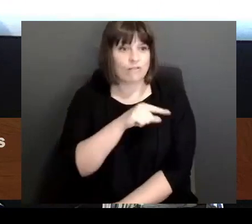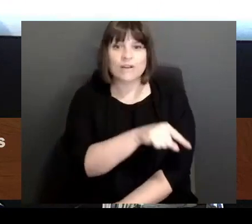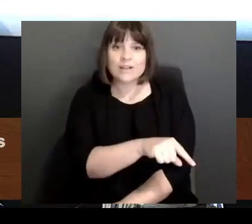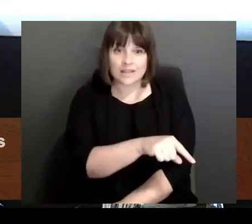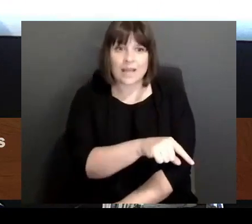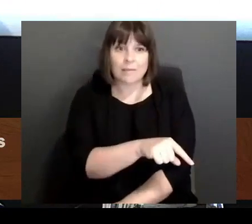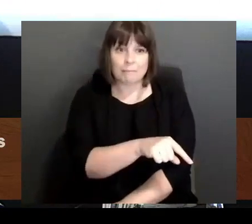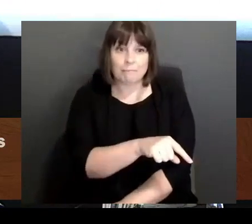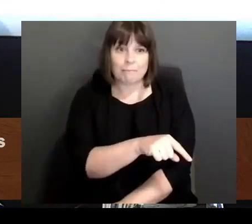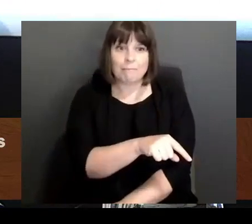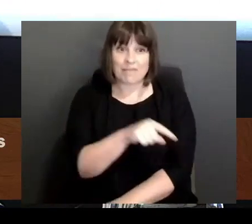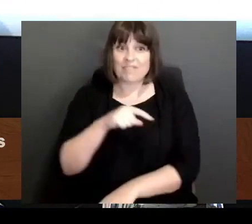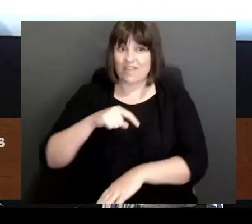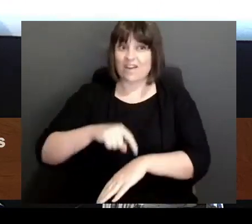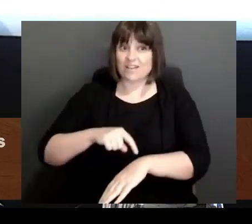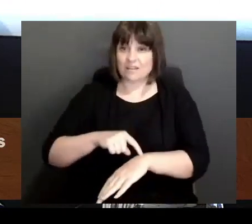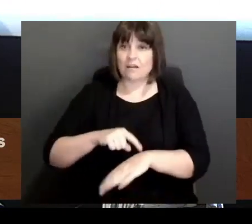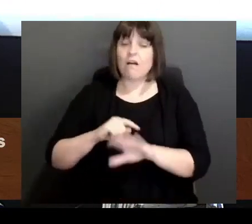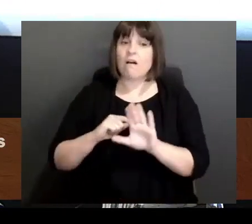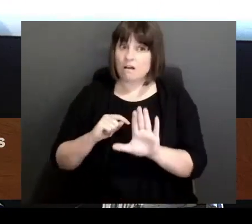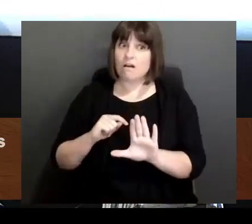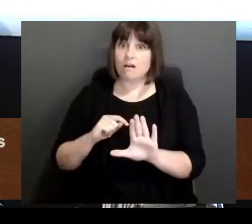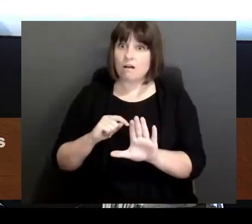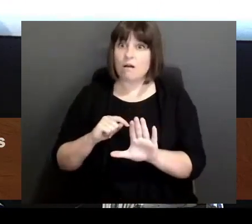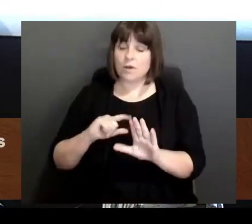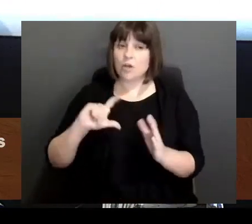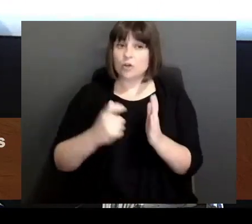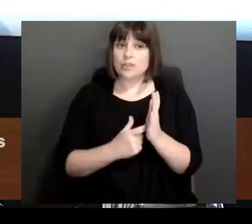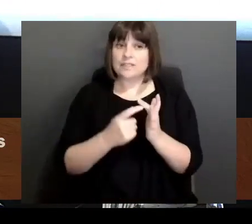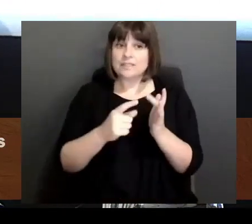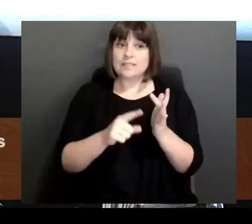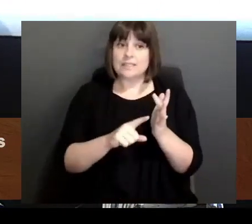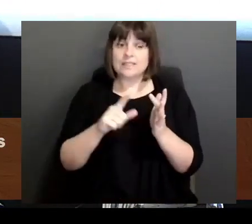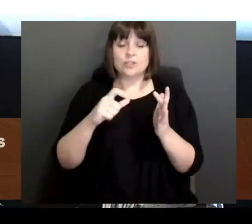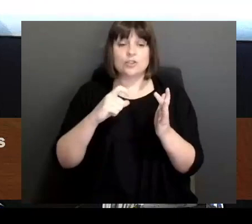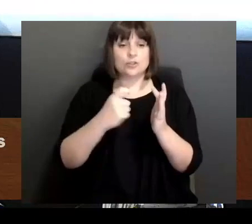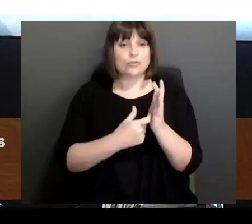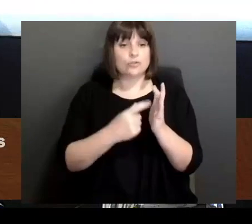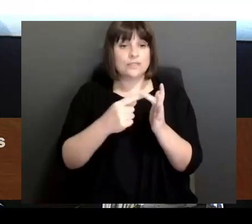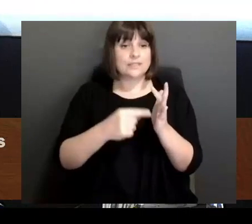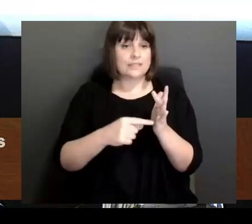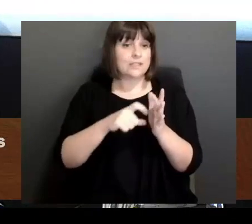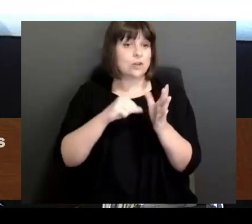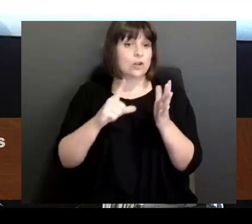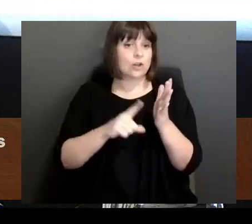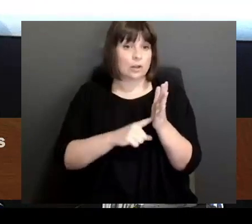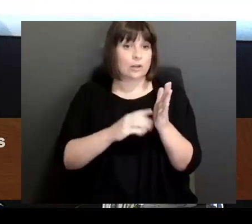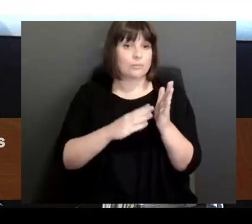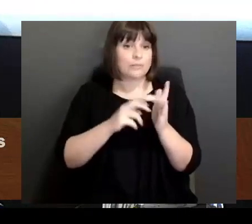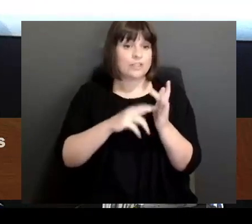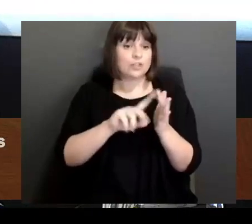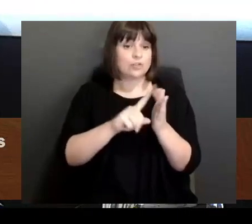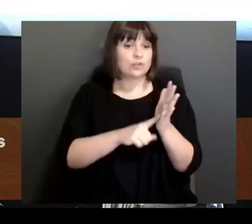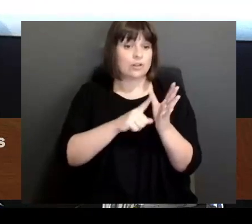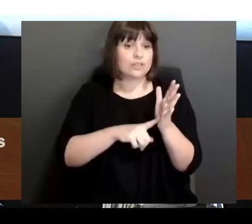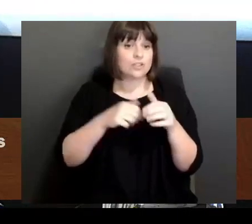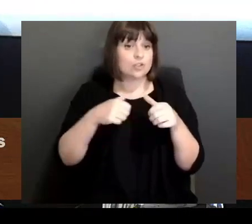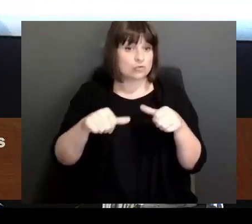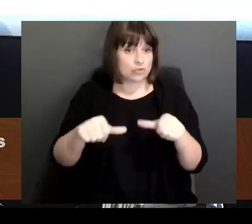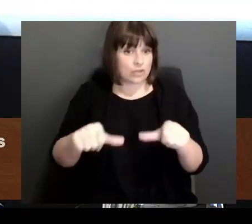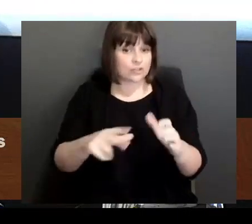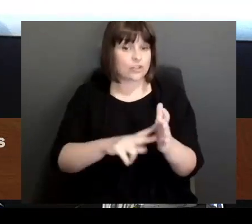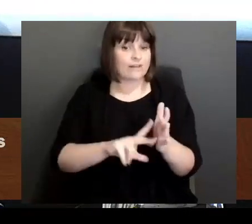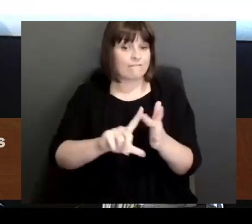made, but that the critical minerals strategy, where Victoria is actually has